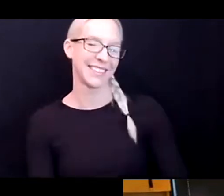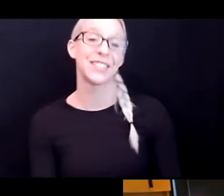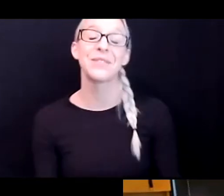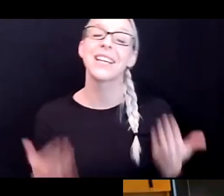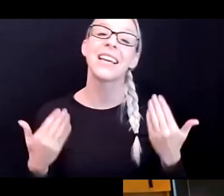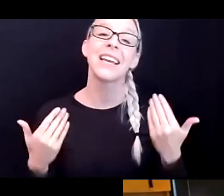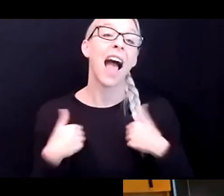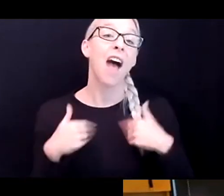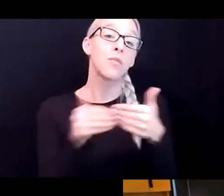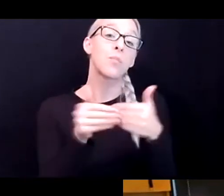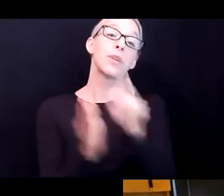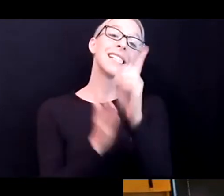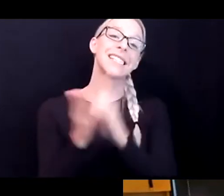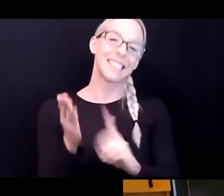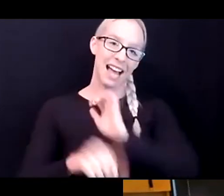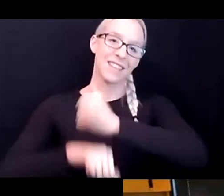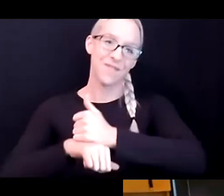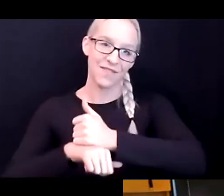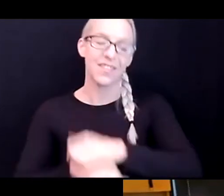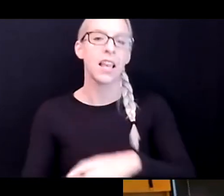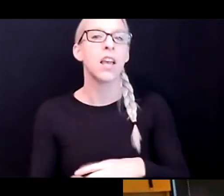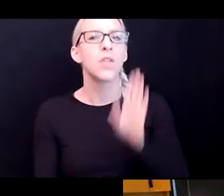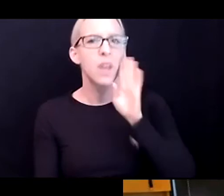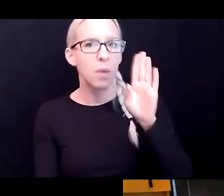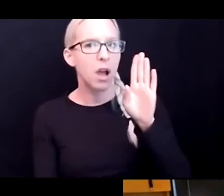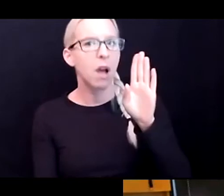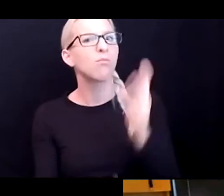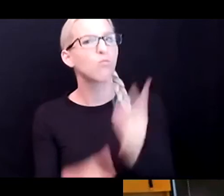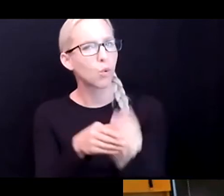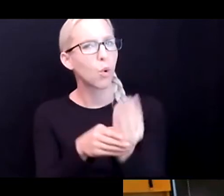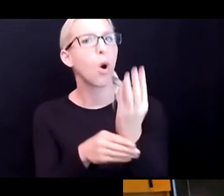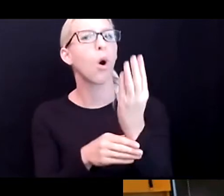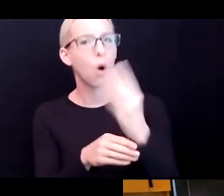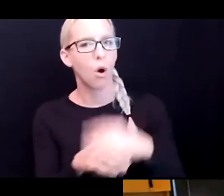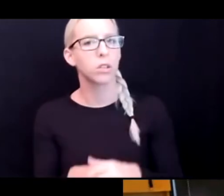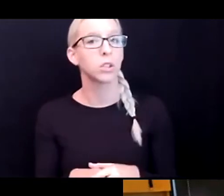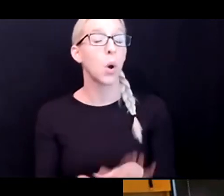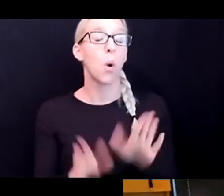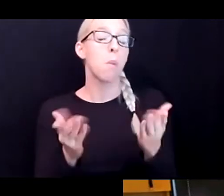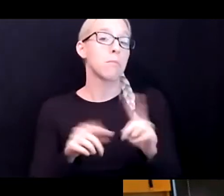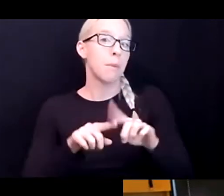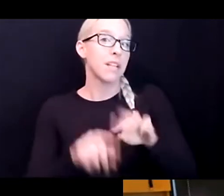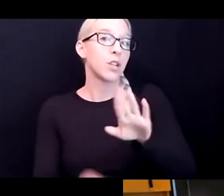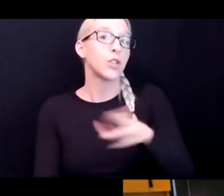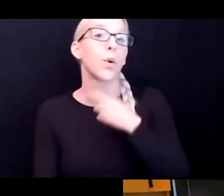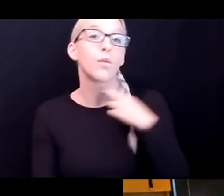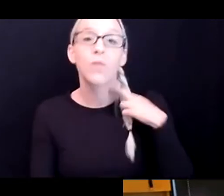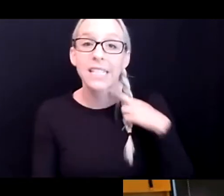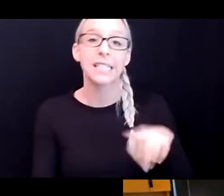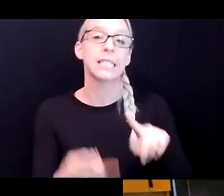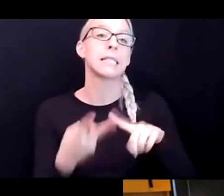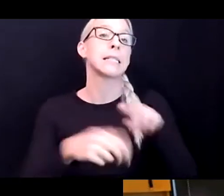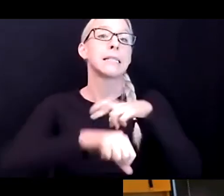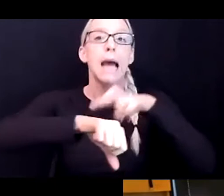portfolios, conservative, moderate, and growth based on somebody's risk tolerance and savings time horizon. And